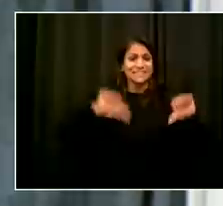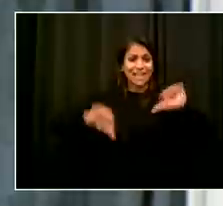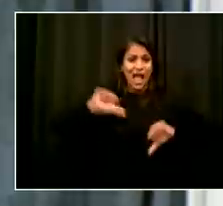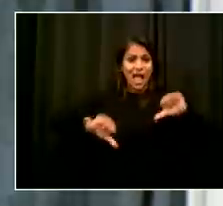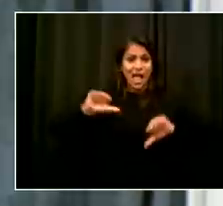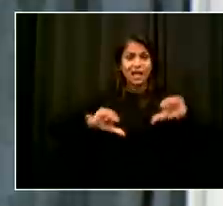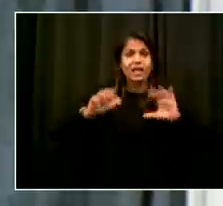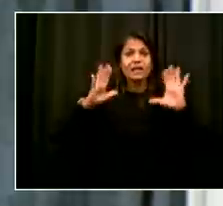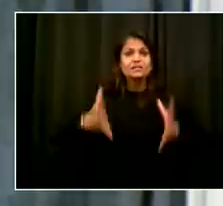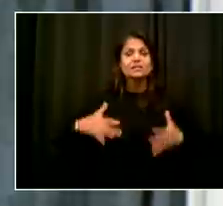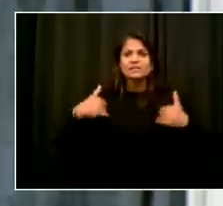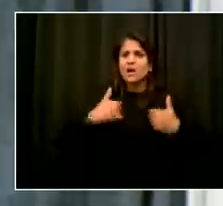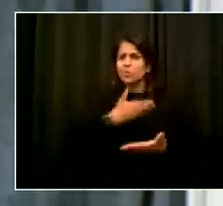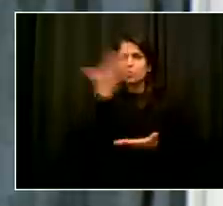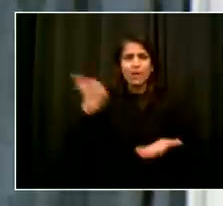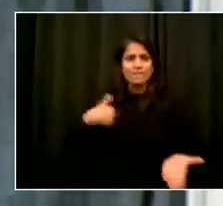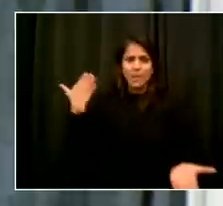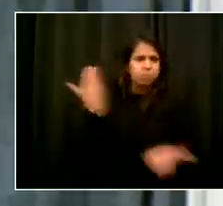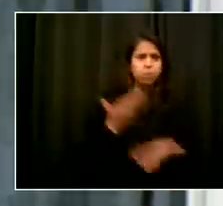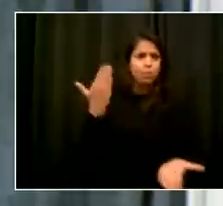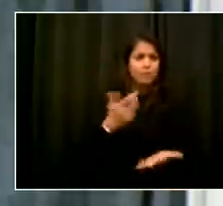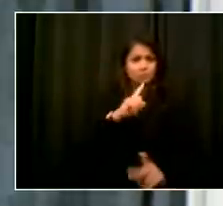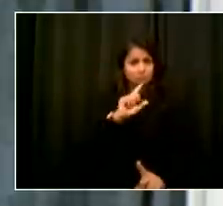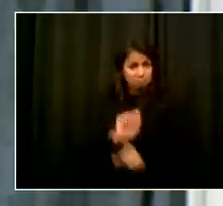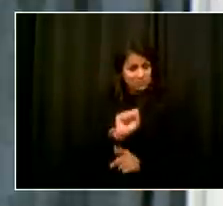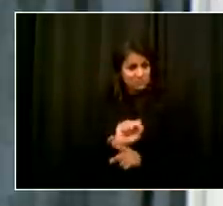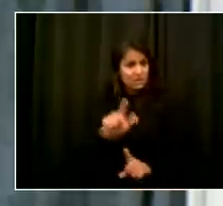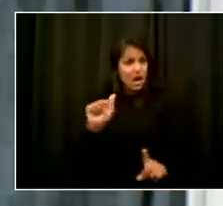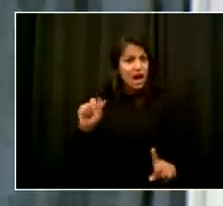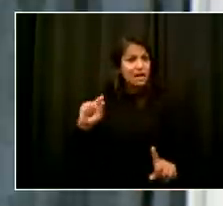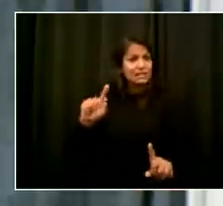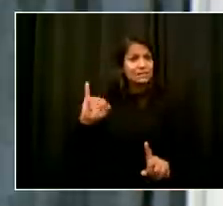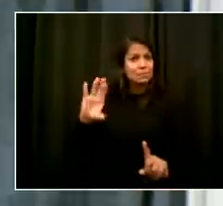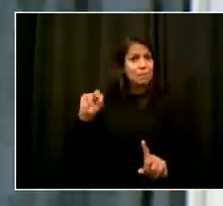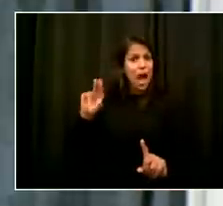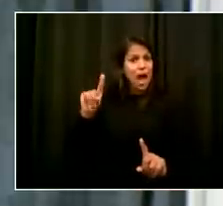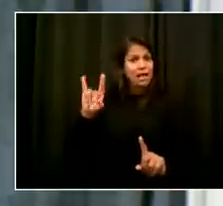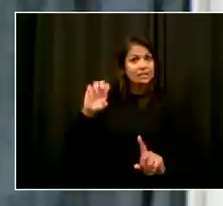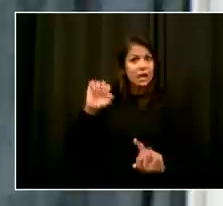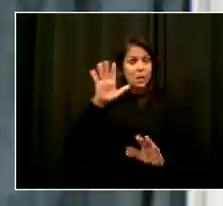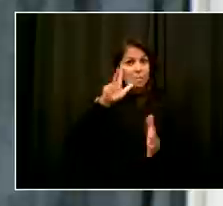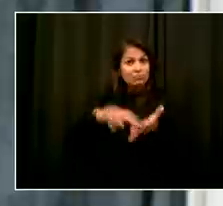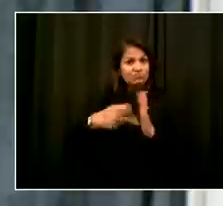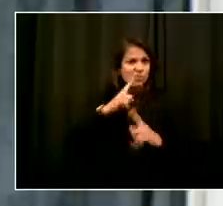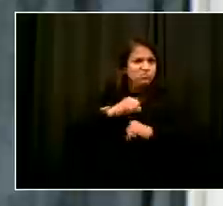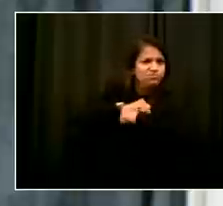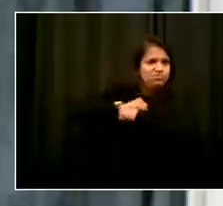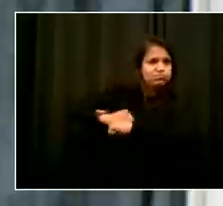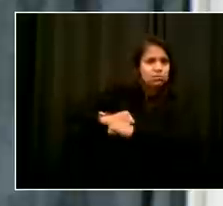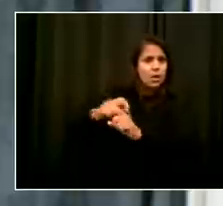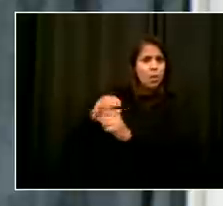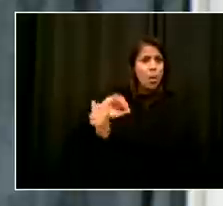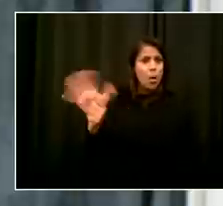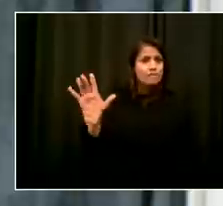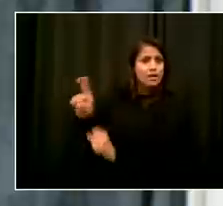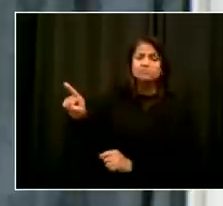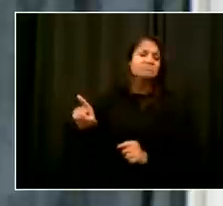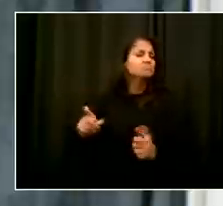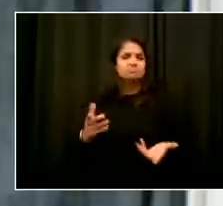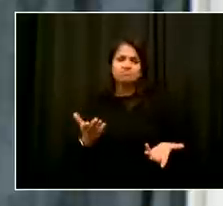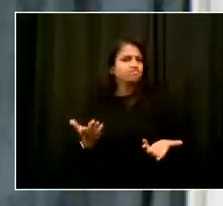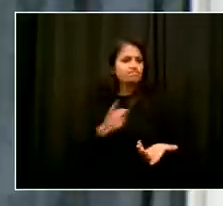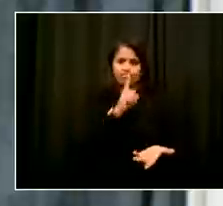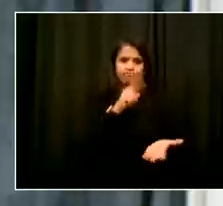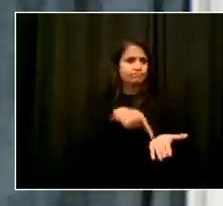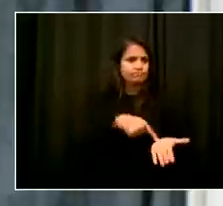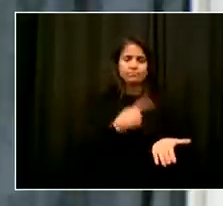that someone who has had a positive antibody test should act any differently than someone who has not